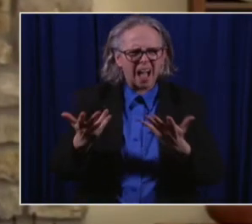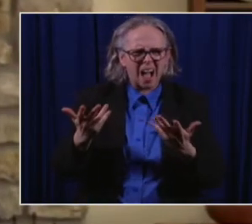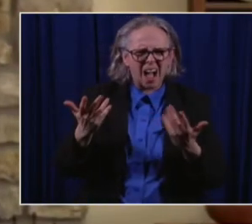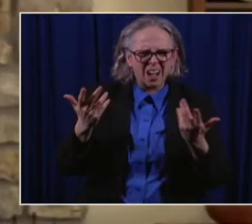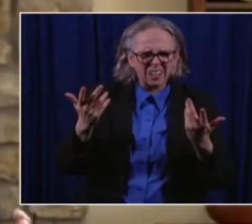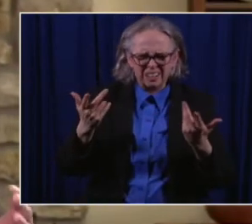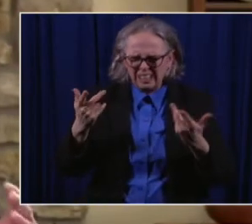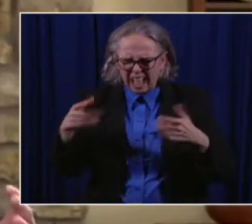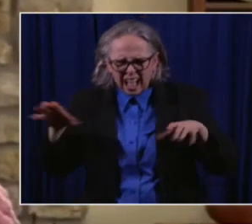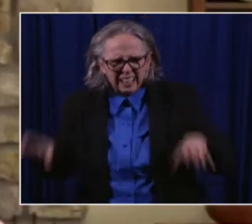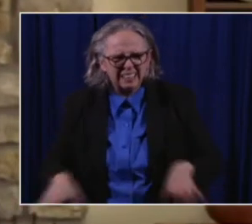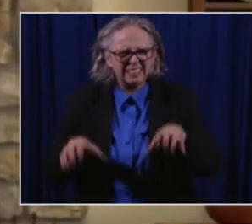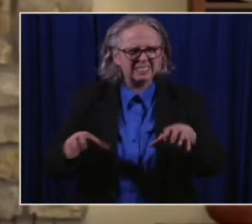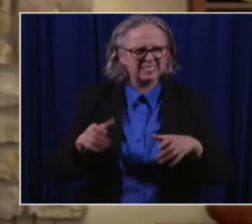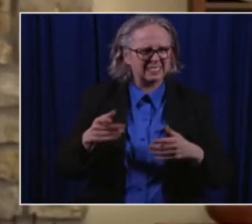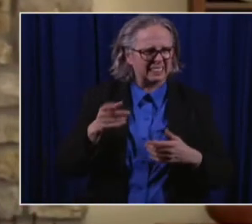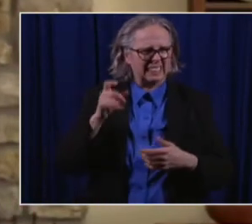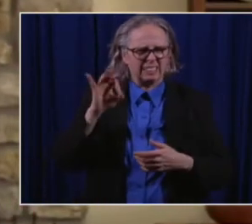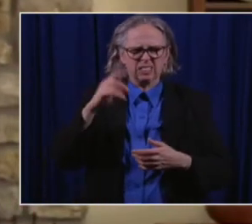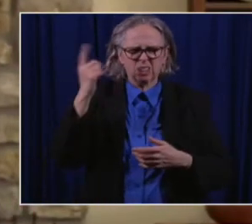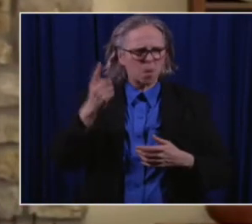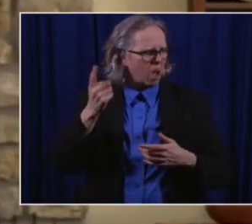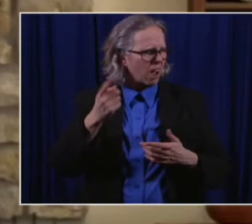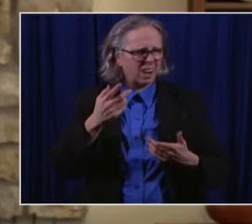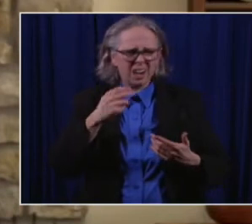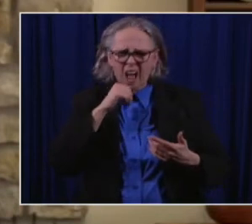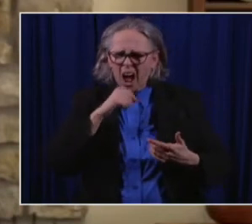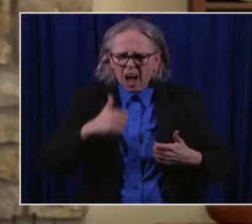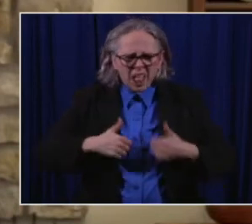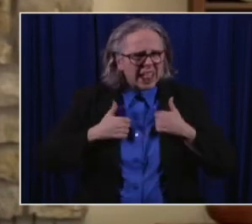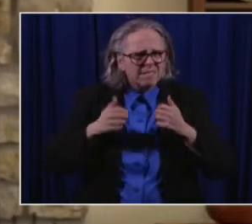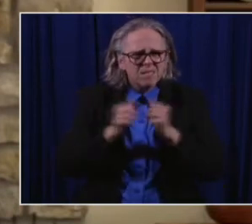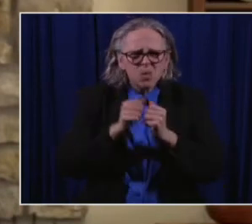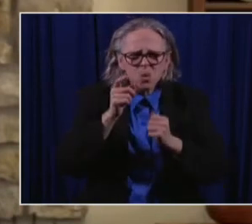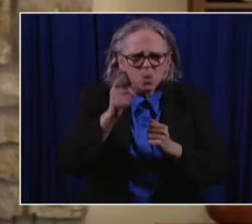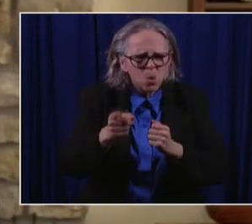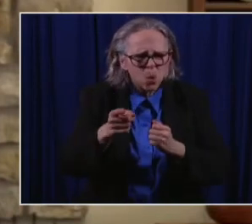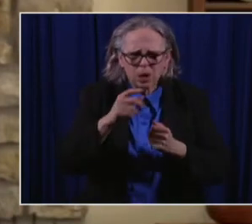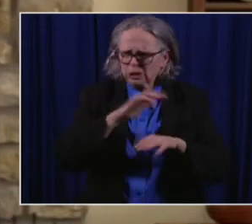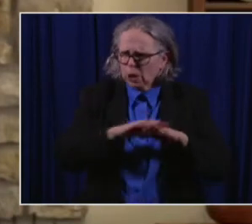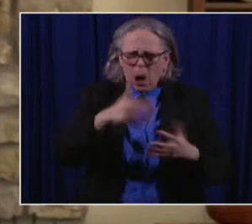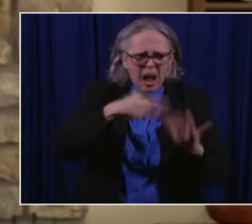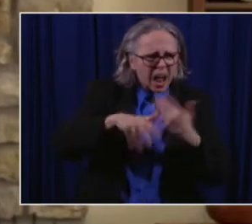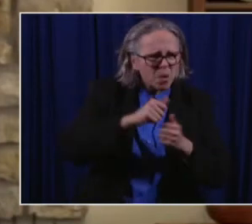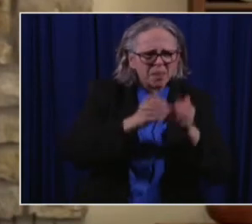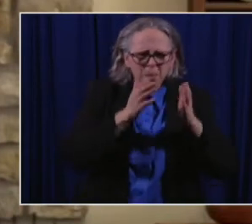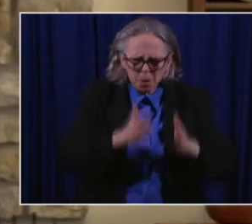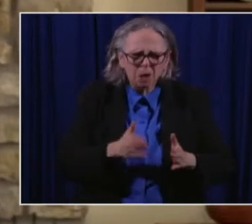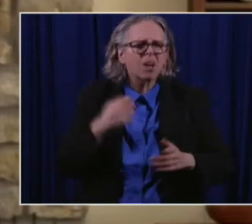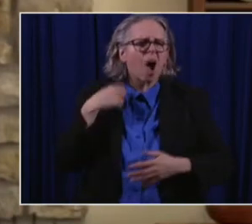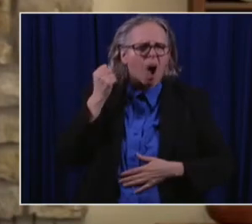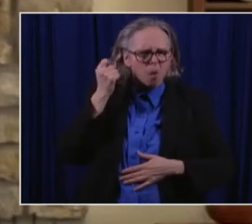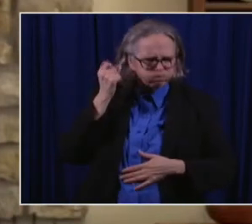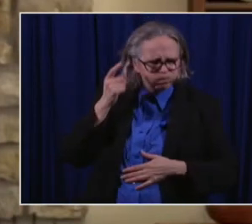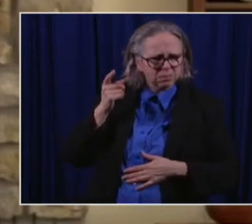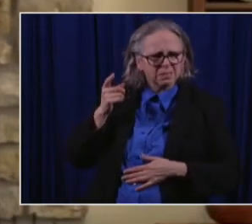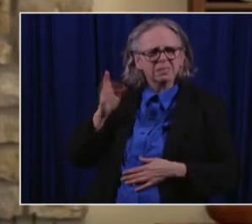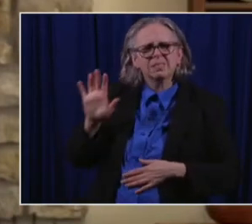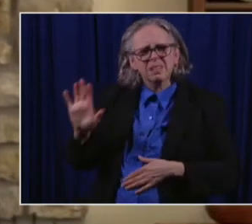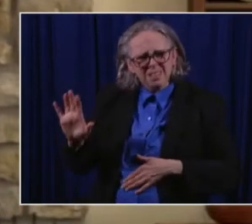not inside your household, it's literally, you need to wear a mask